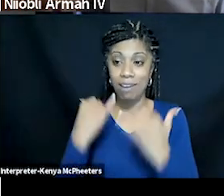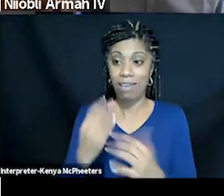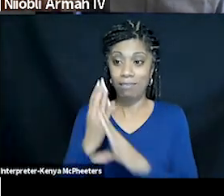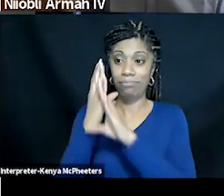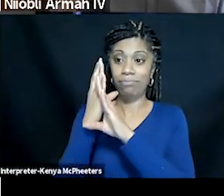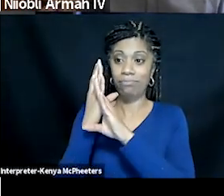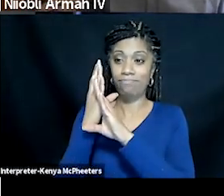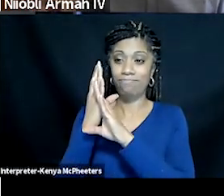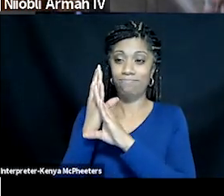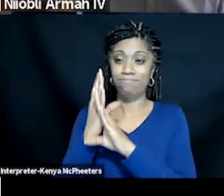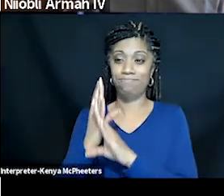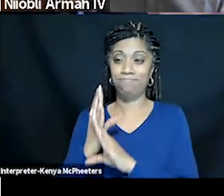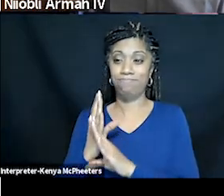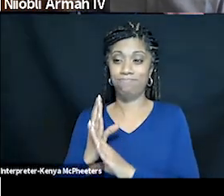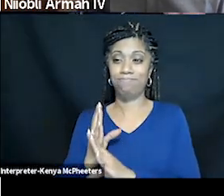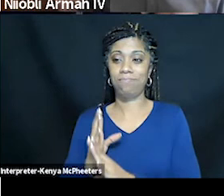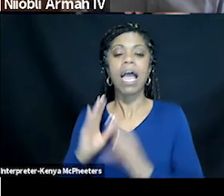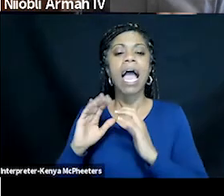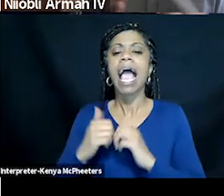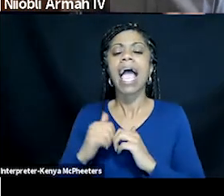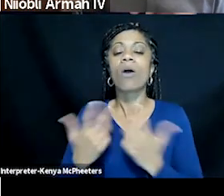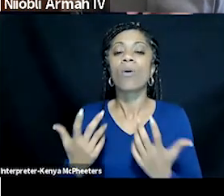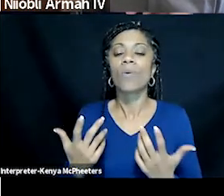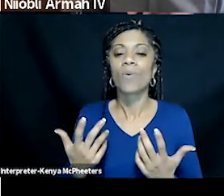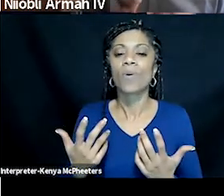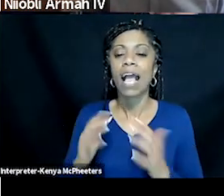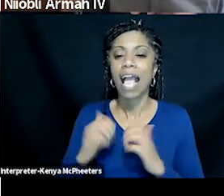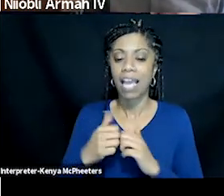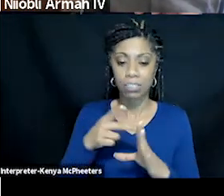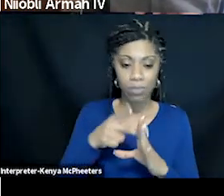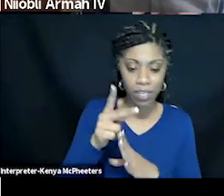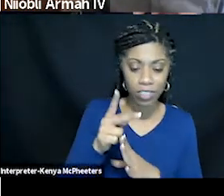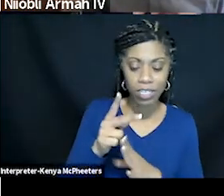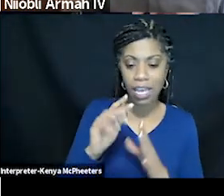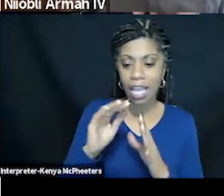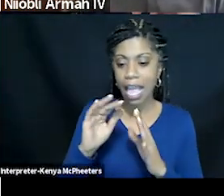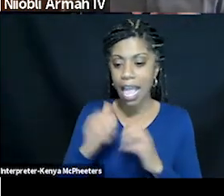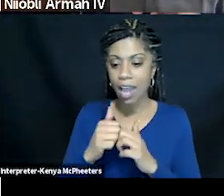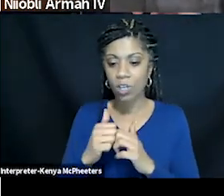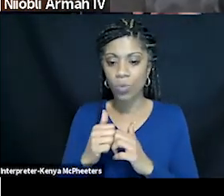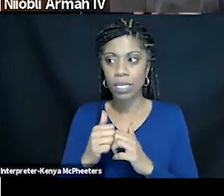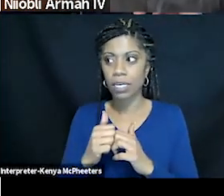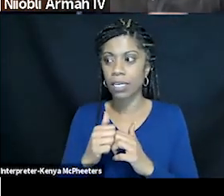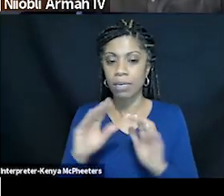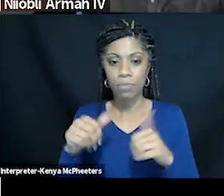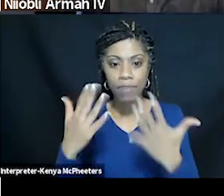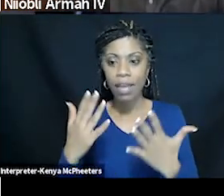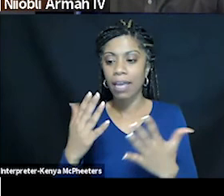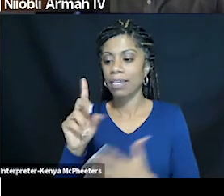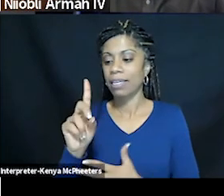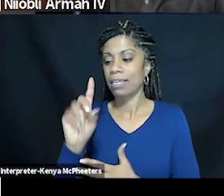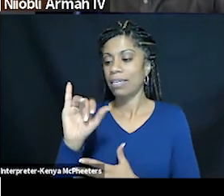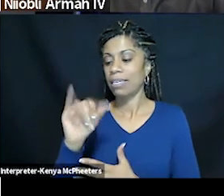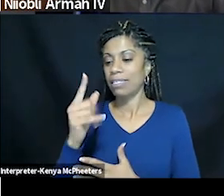to figure out, like, how do we professionalize that in a way that honors people through dignity. And so I'm going to stop going on a